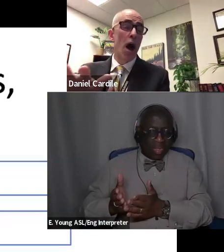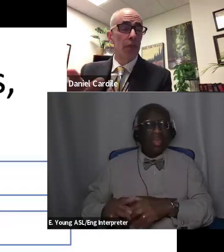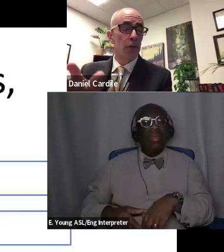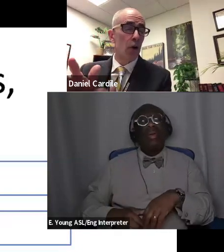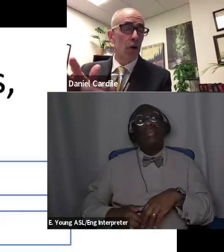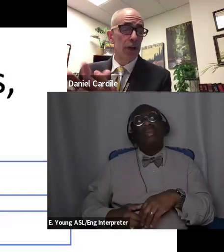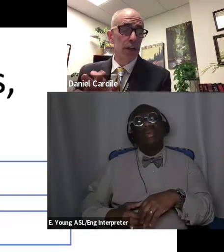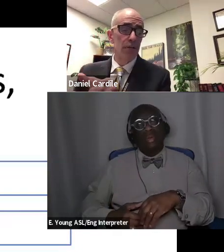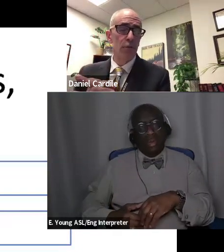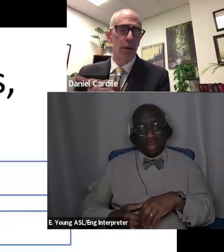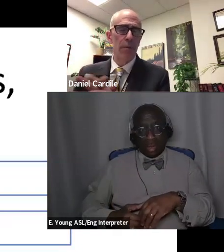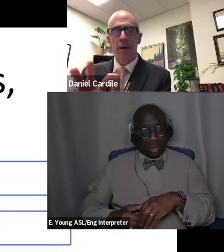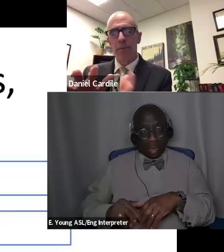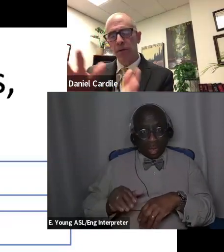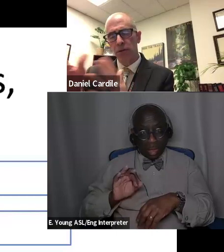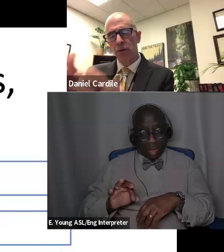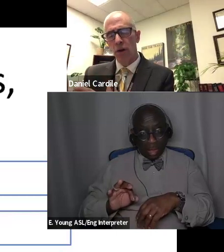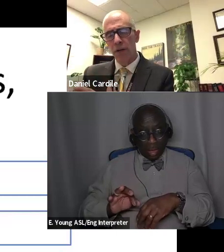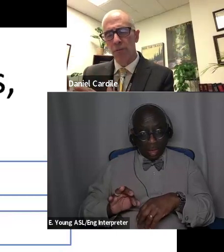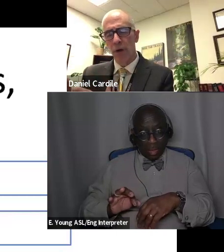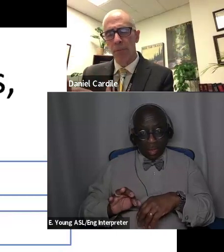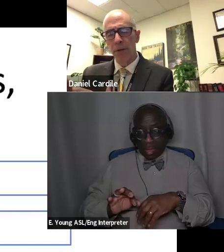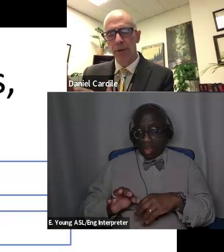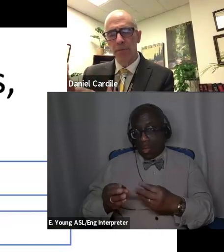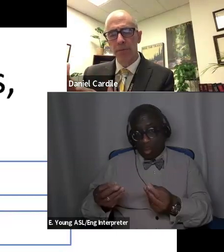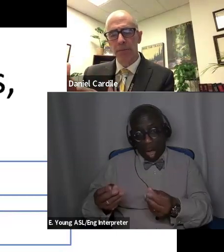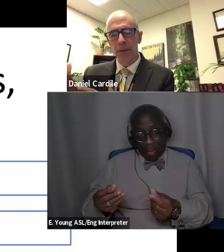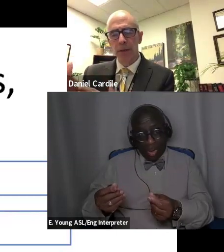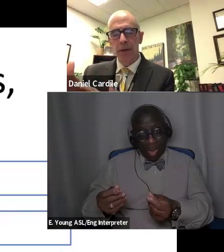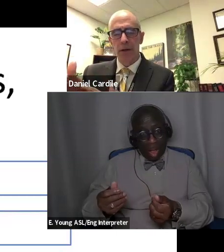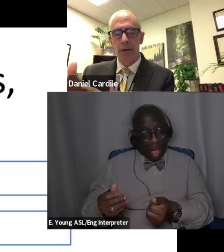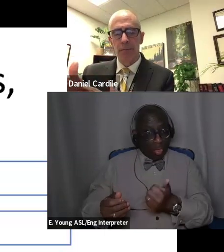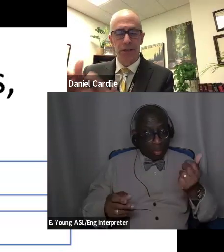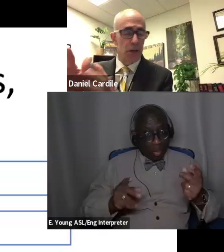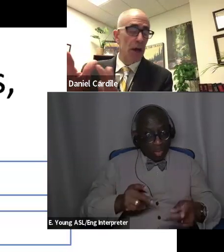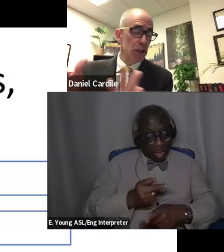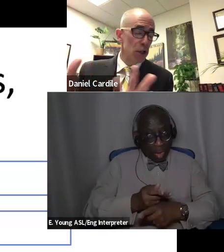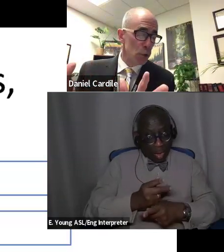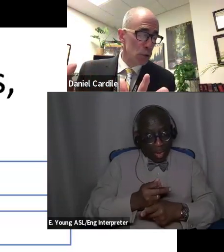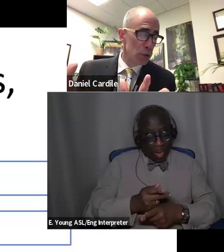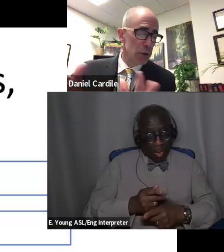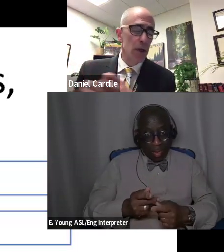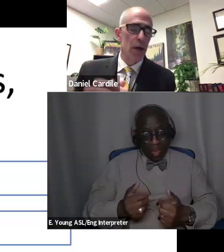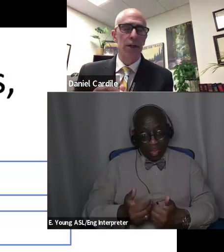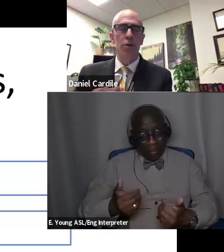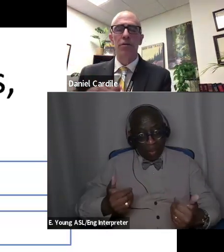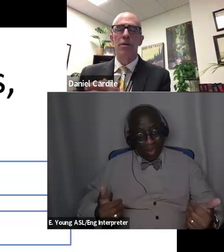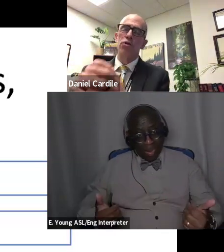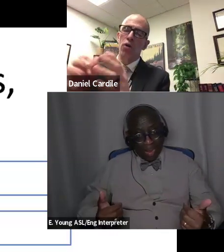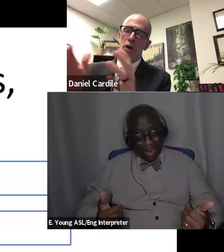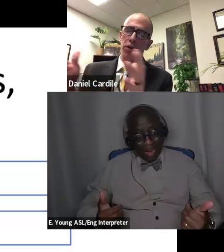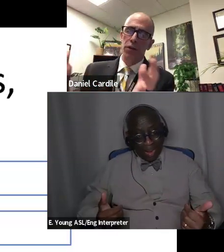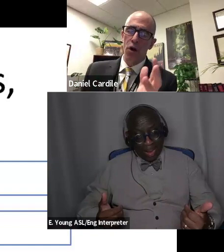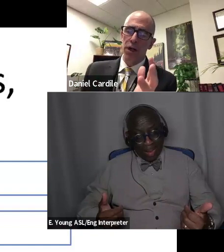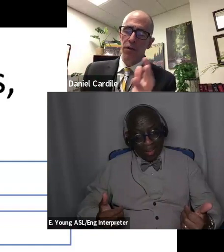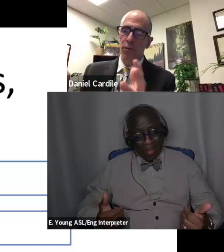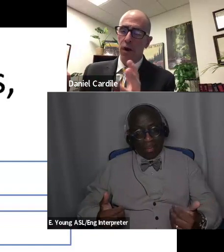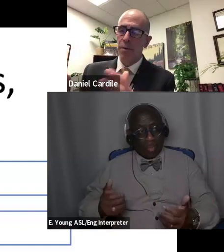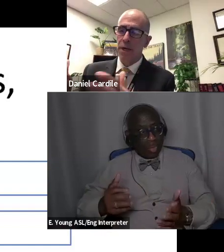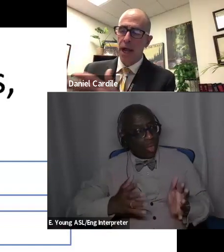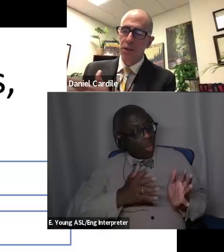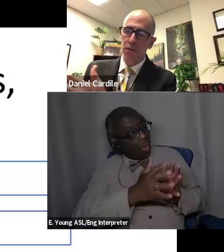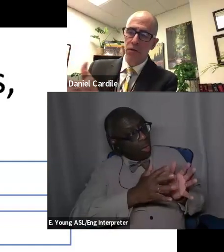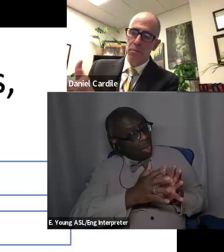If you're not the guardian of the property, maybe there's a guardian of the property that's not you. You can talk to the guardian